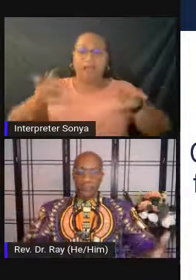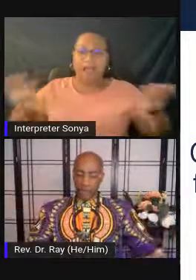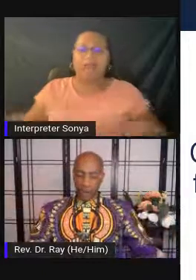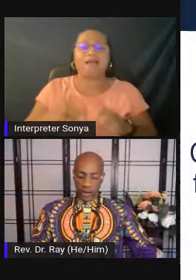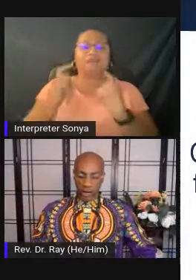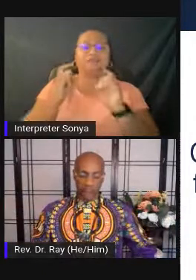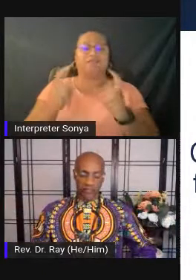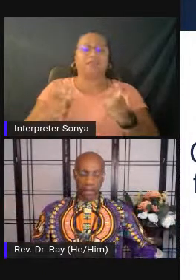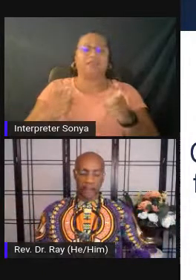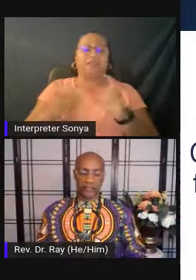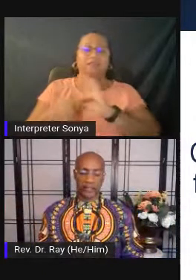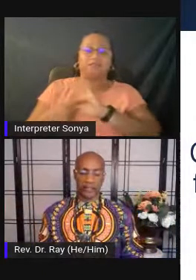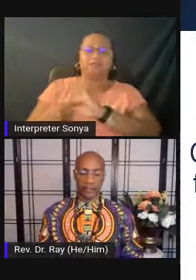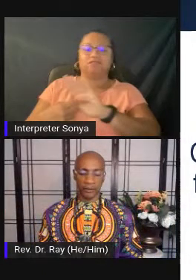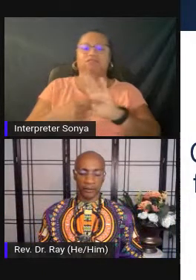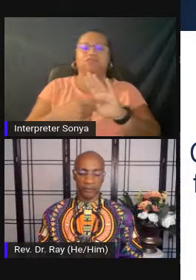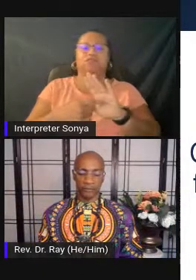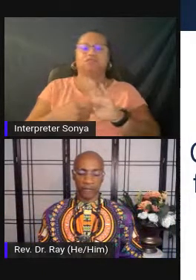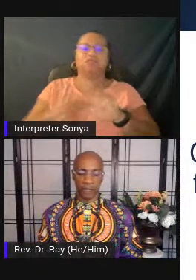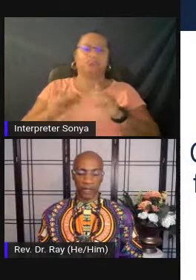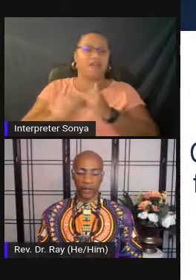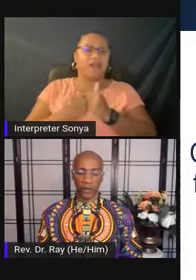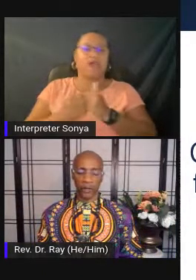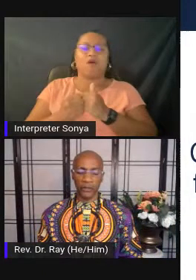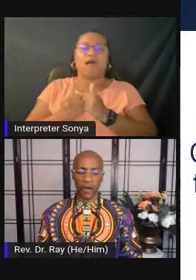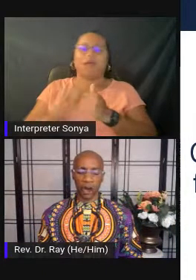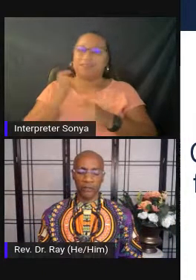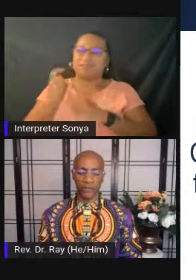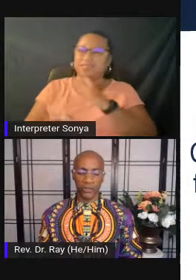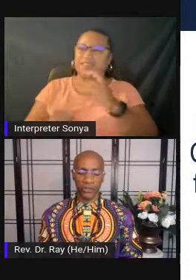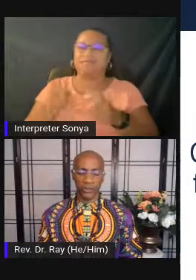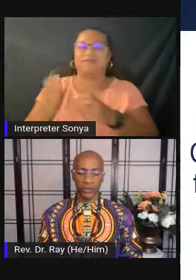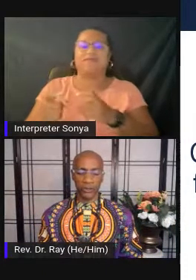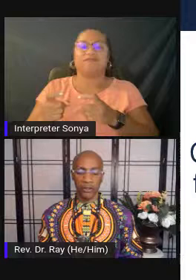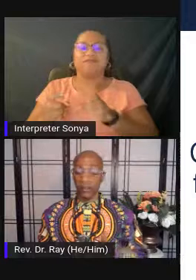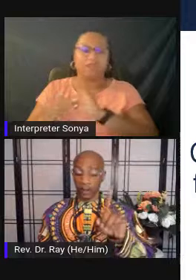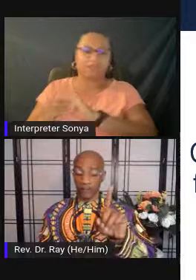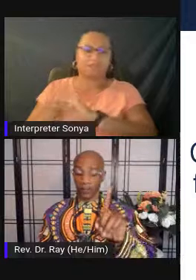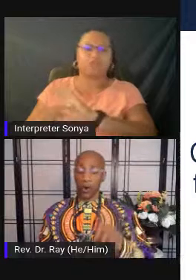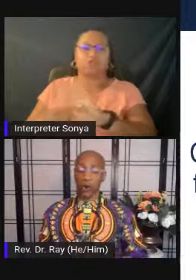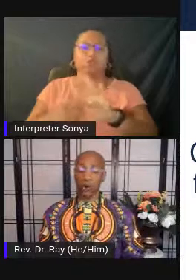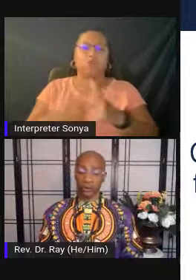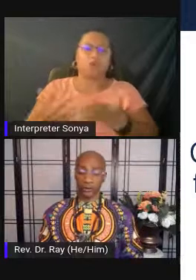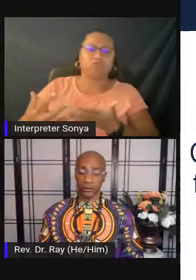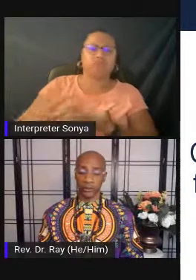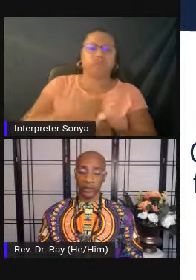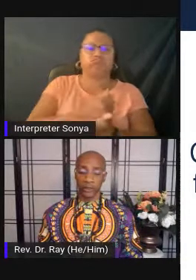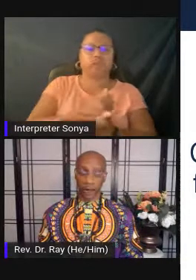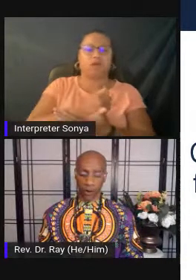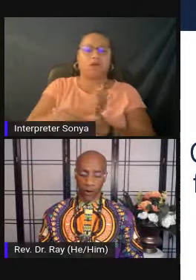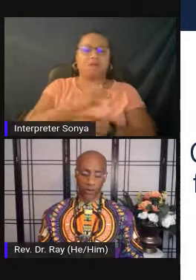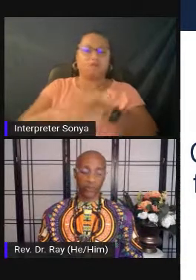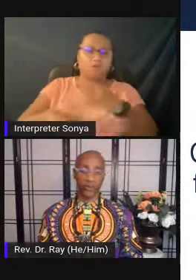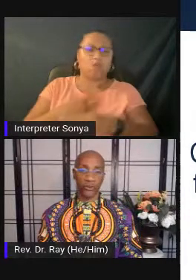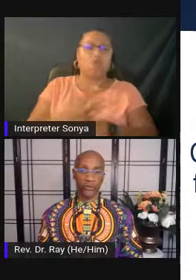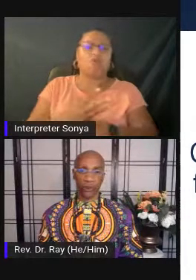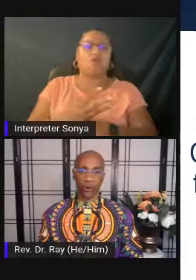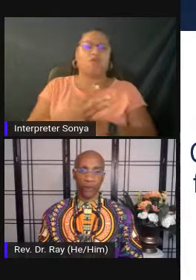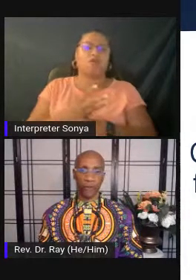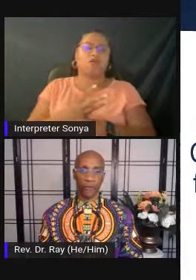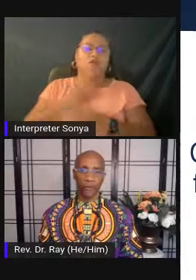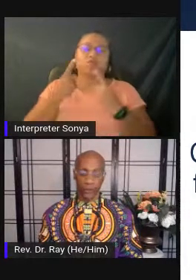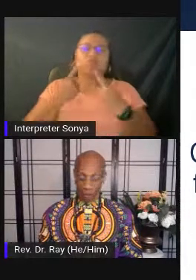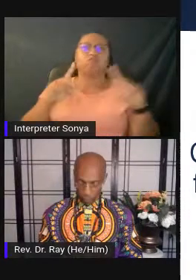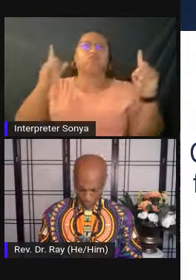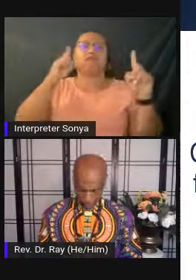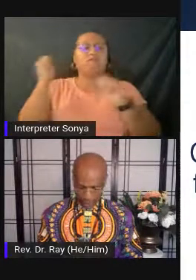a demonstration of manifesting, of reaping the harvest of a world that works for